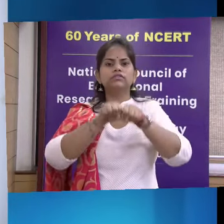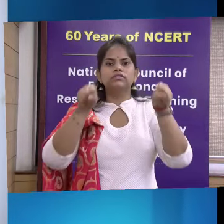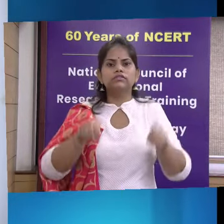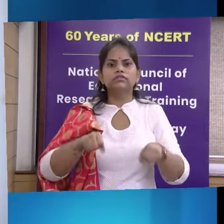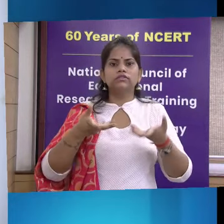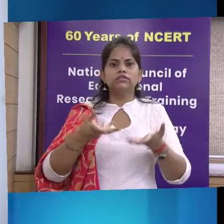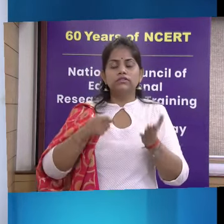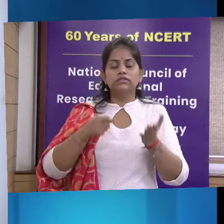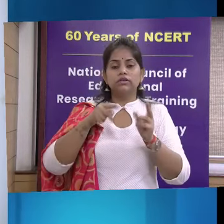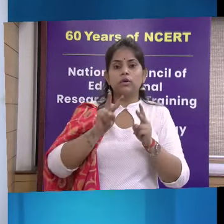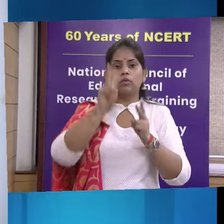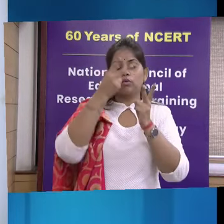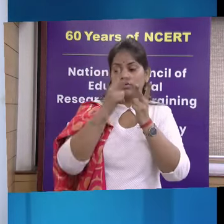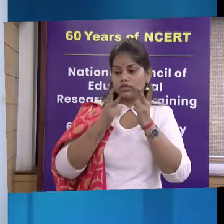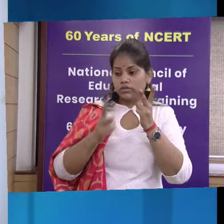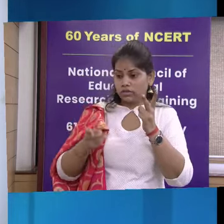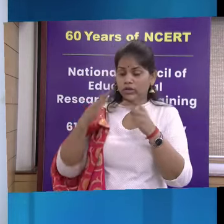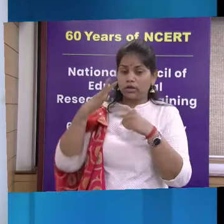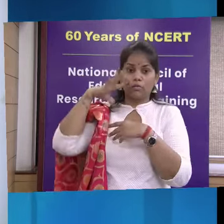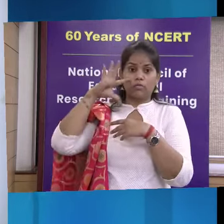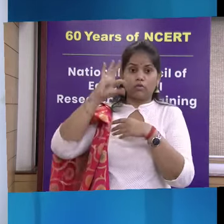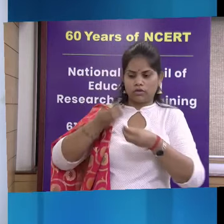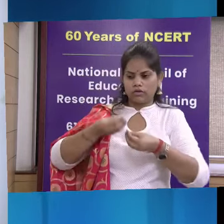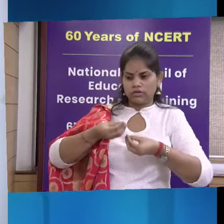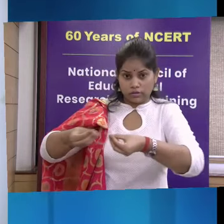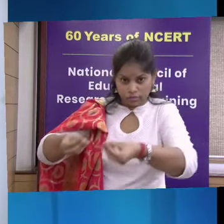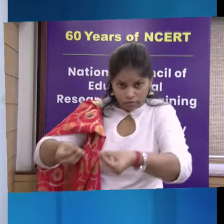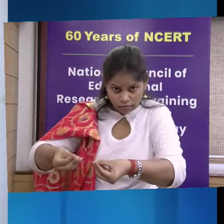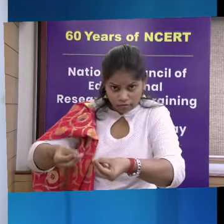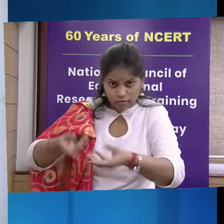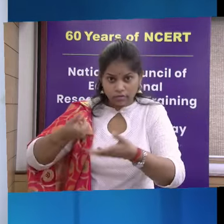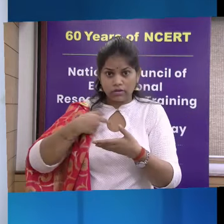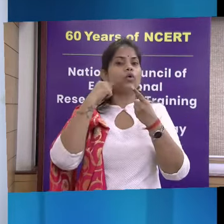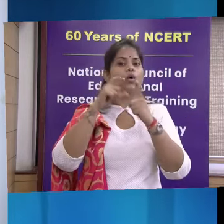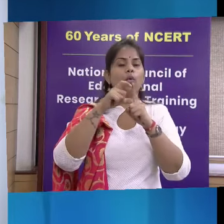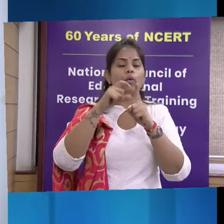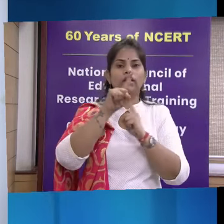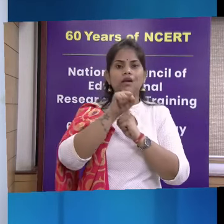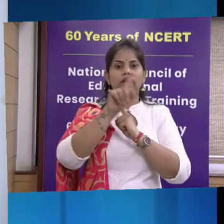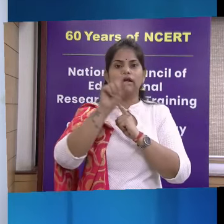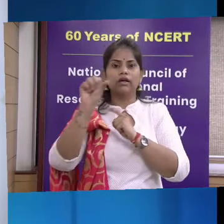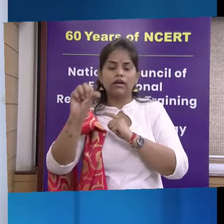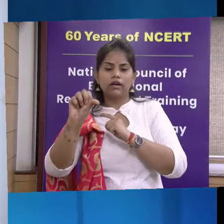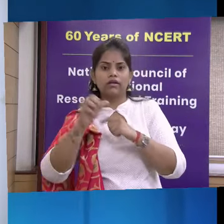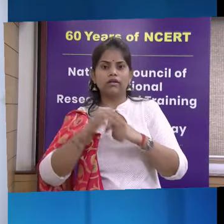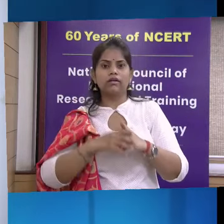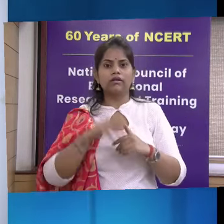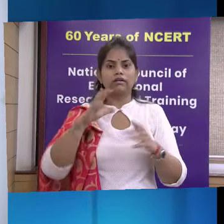given importance and preference in building our